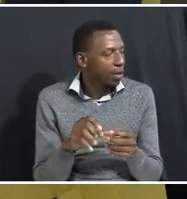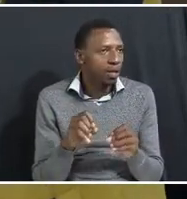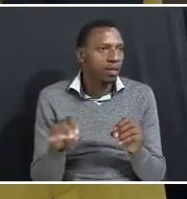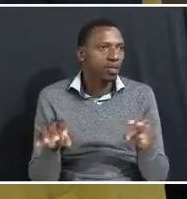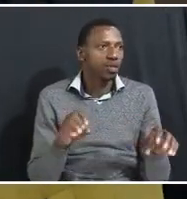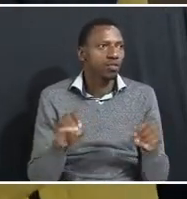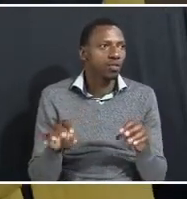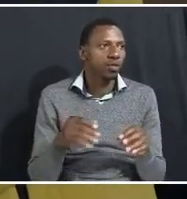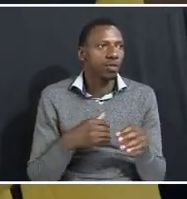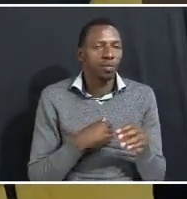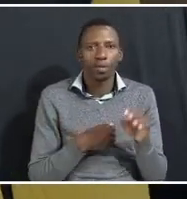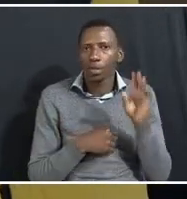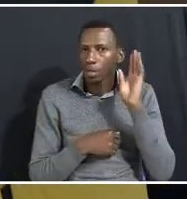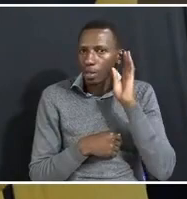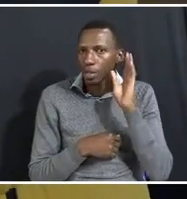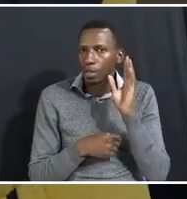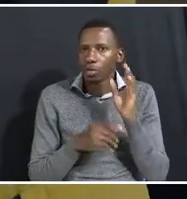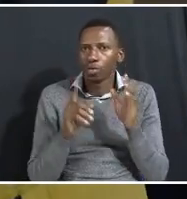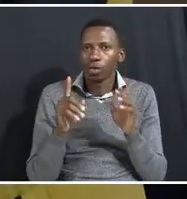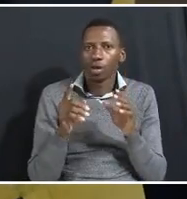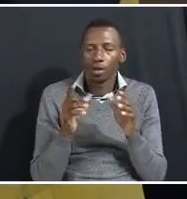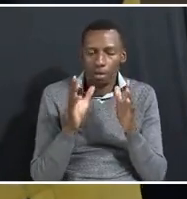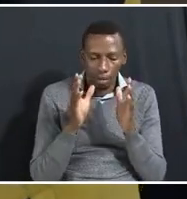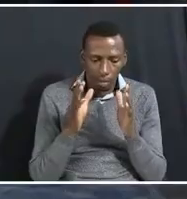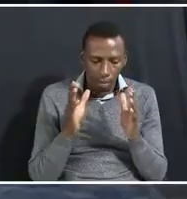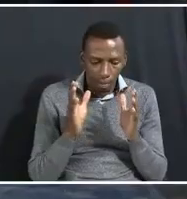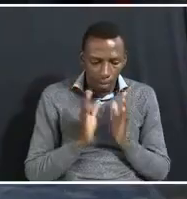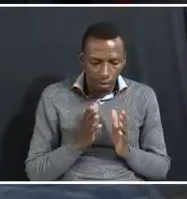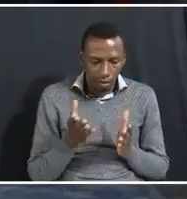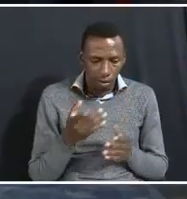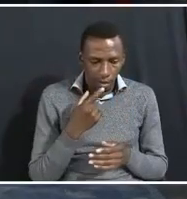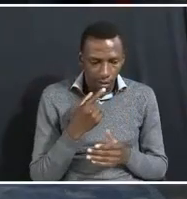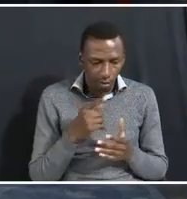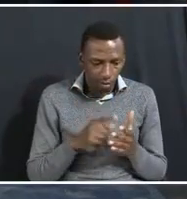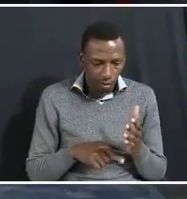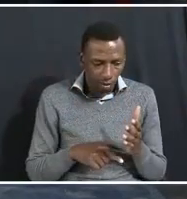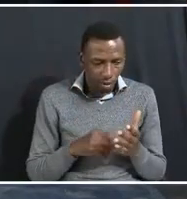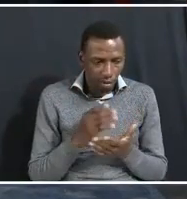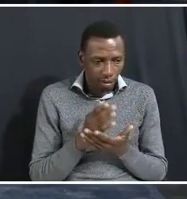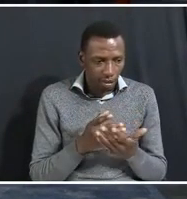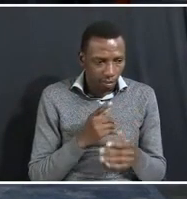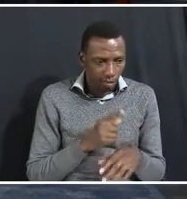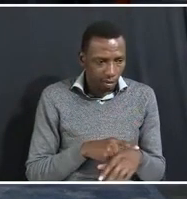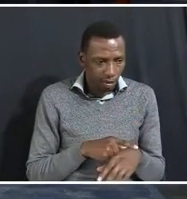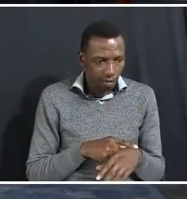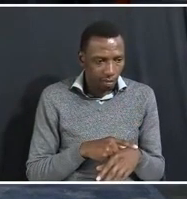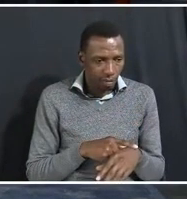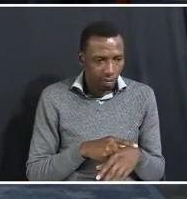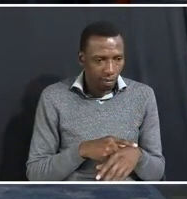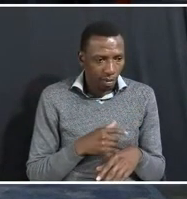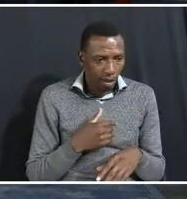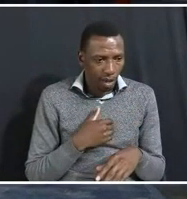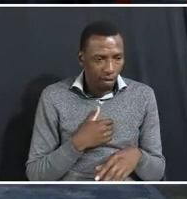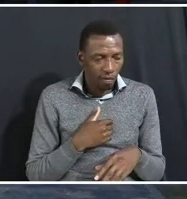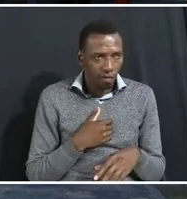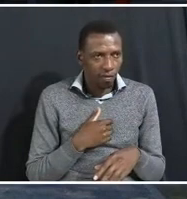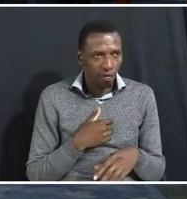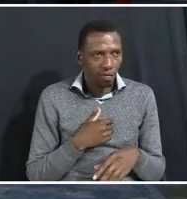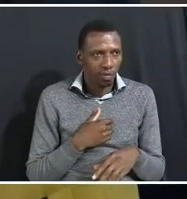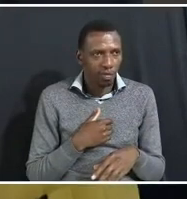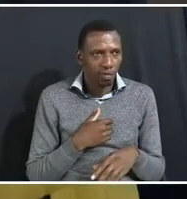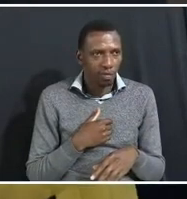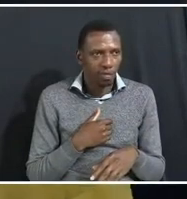Nilisikia one of the panelists hapa kisema kuwa nyakati zingine kuna ile fear ya risk